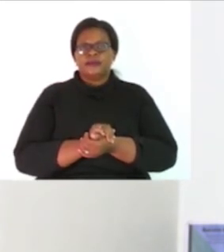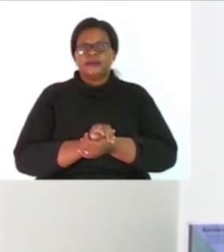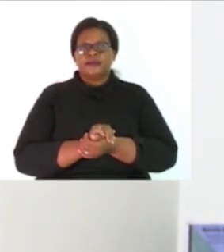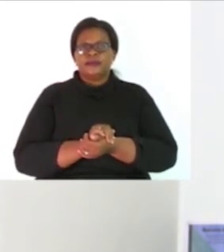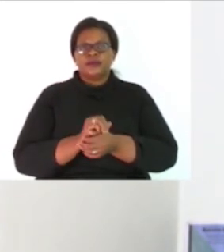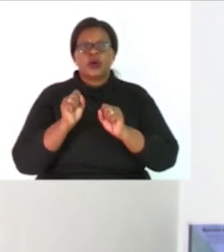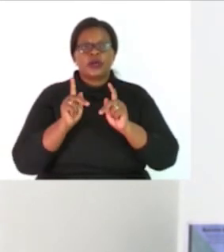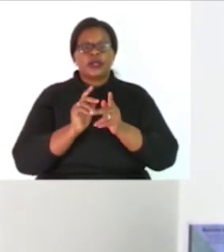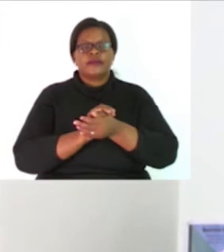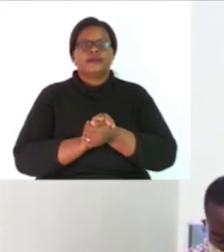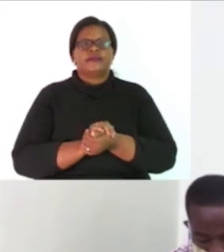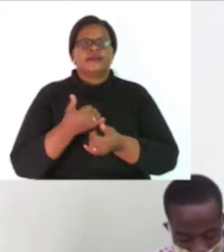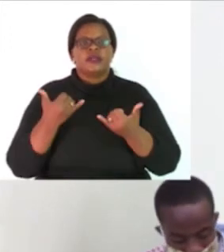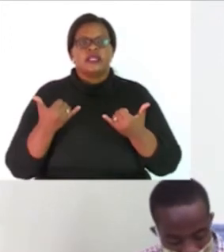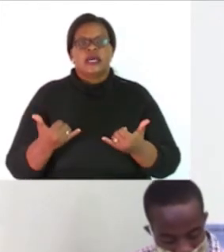All right, now,